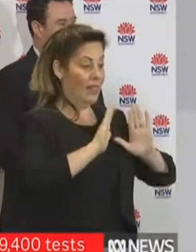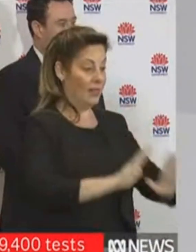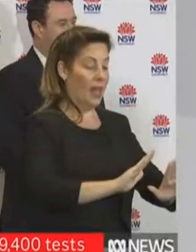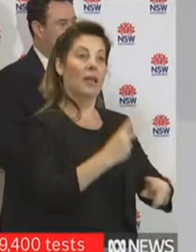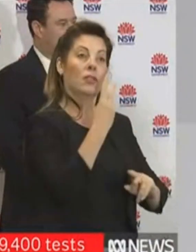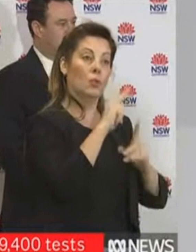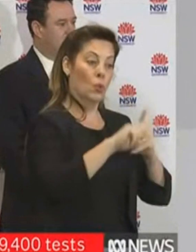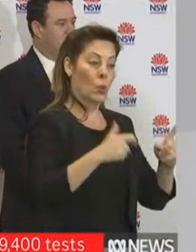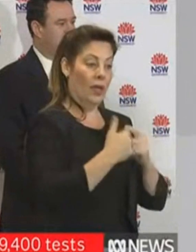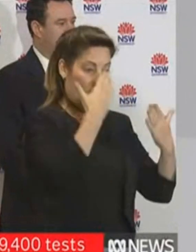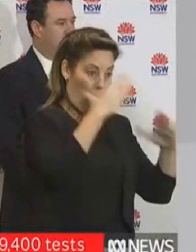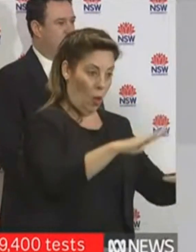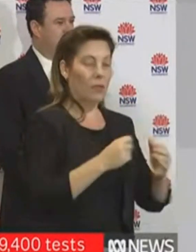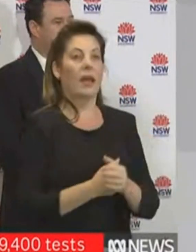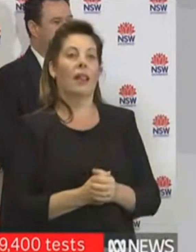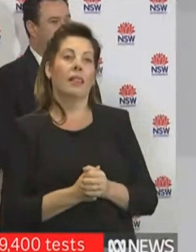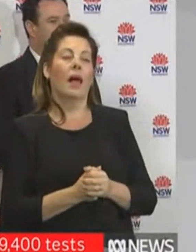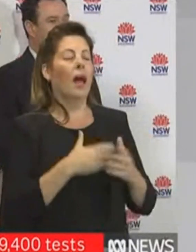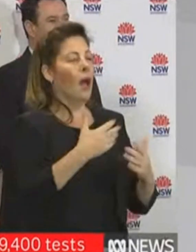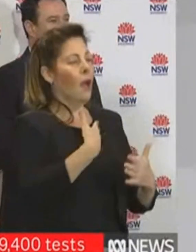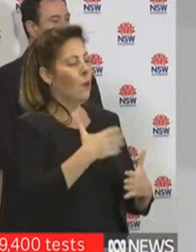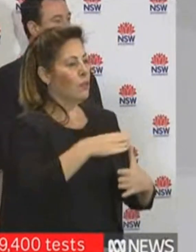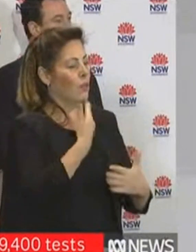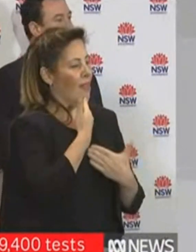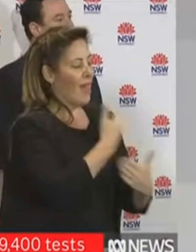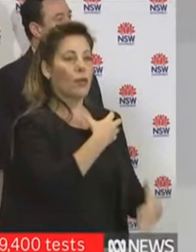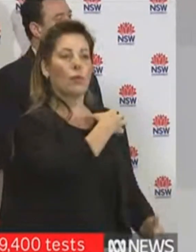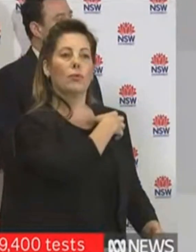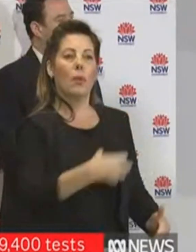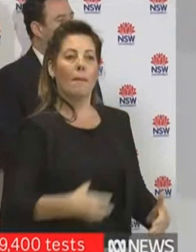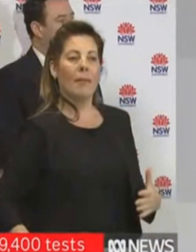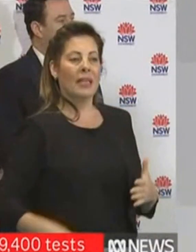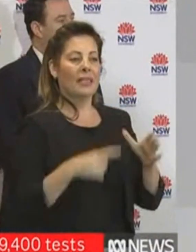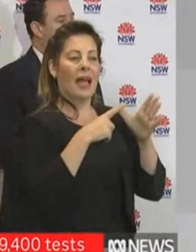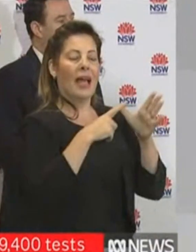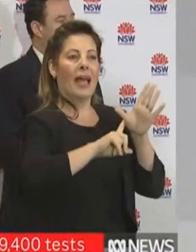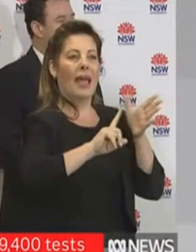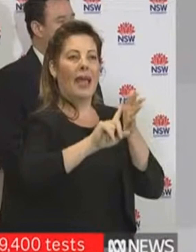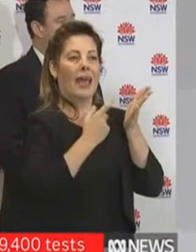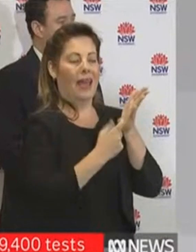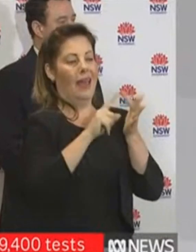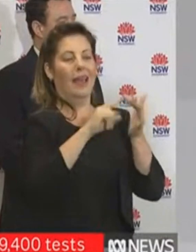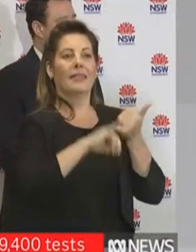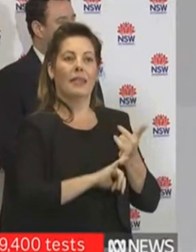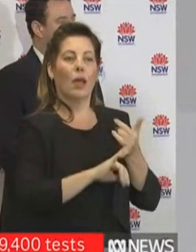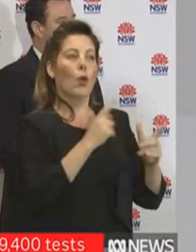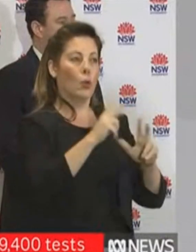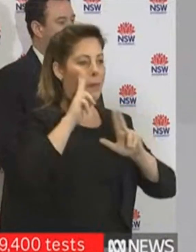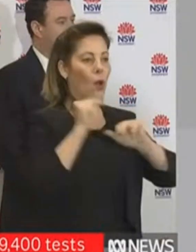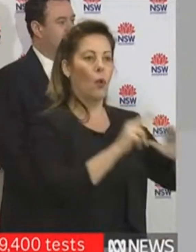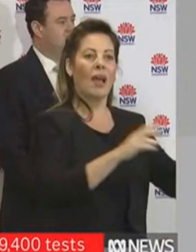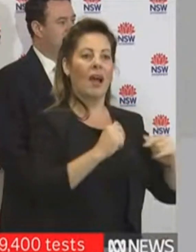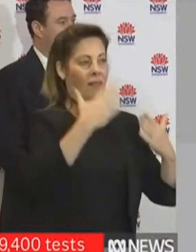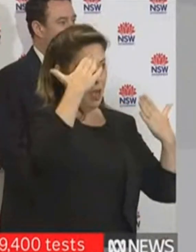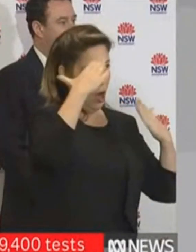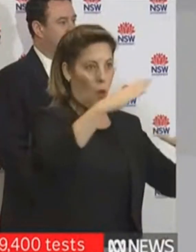having responsibility on behalf of the government for overseeing this. I want to thank the hotel industry. We've had 31 major hotels involved